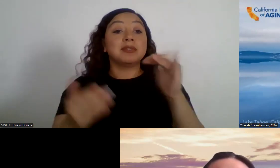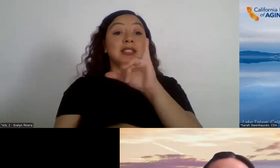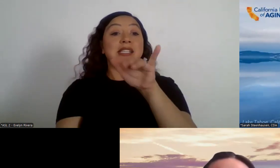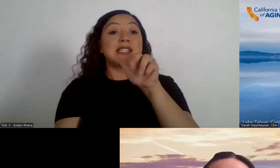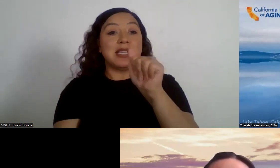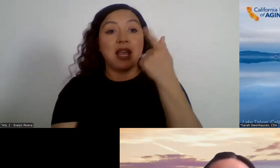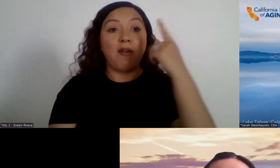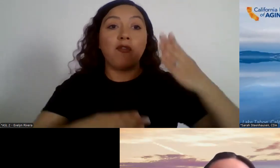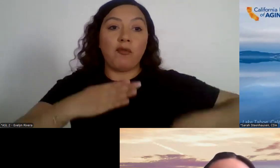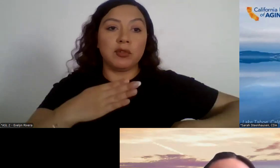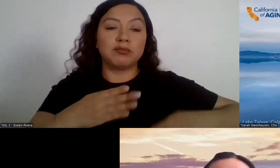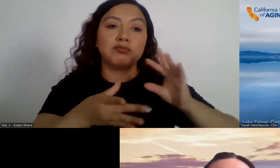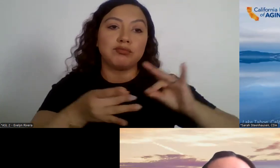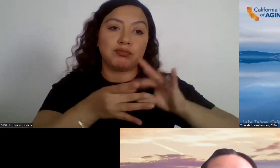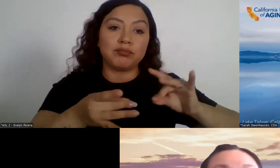remarks.